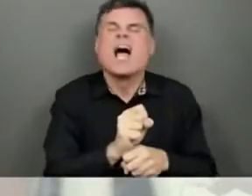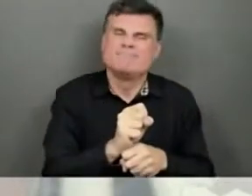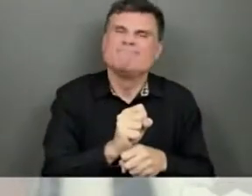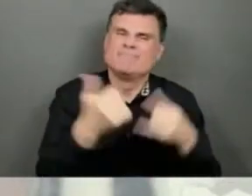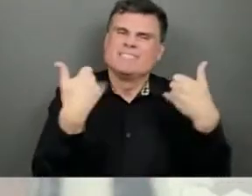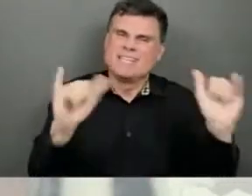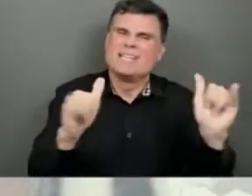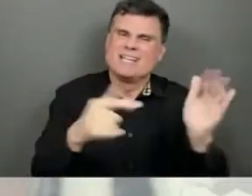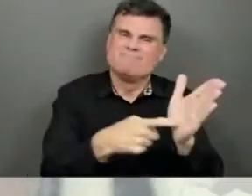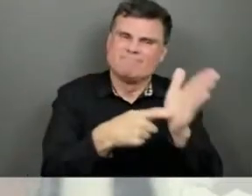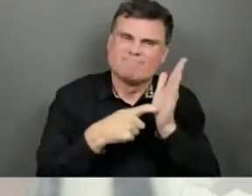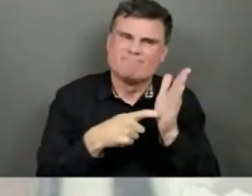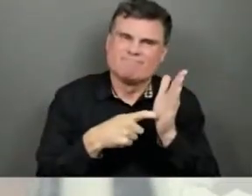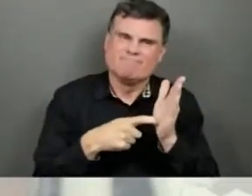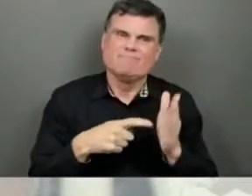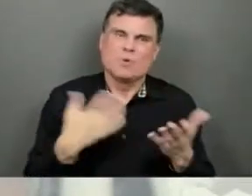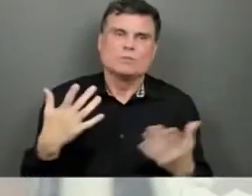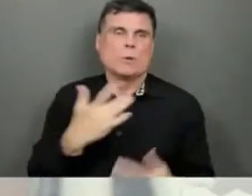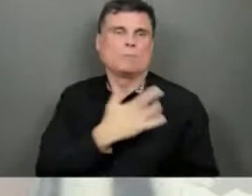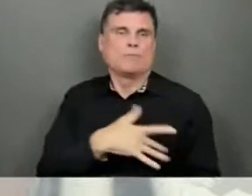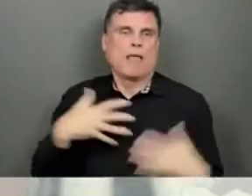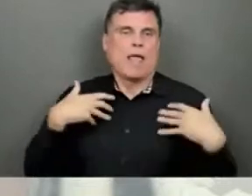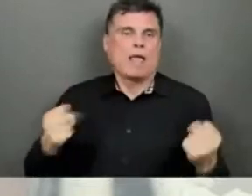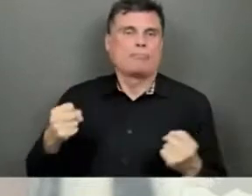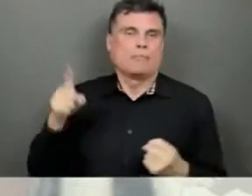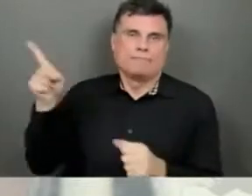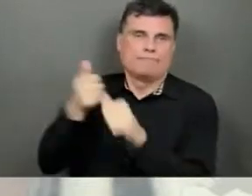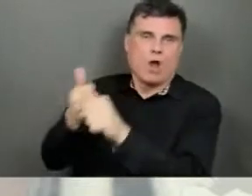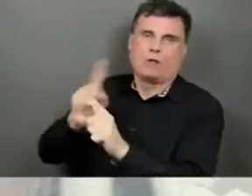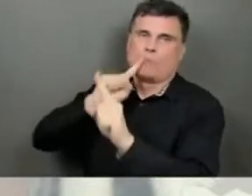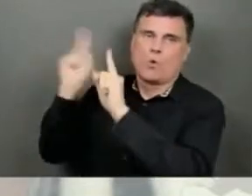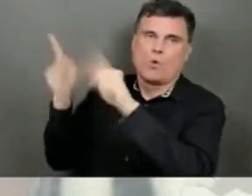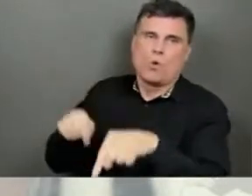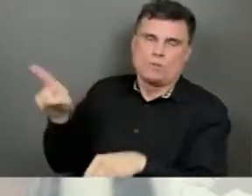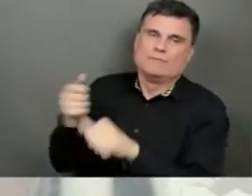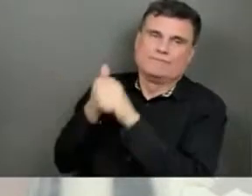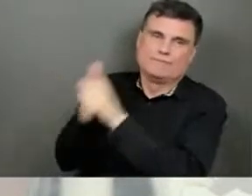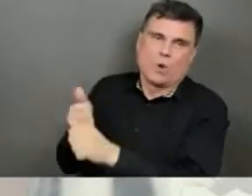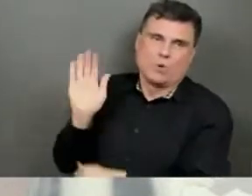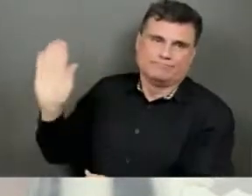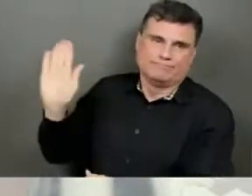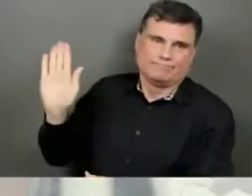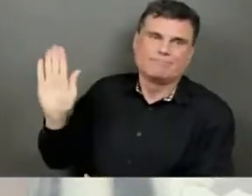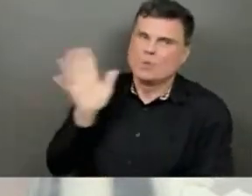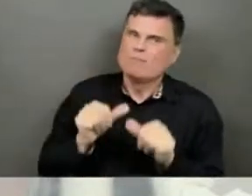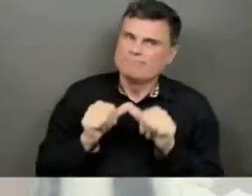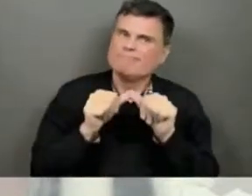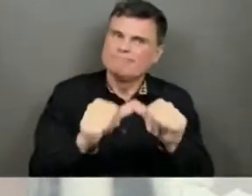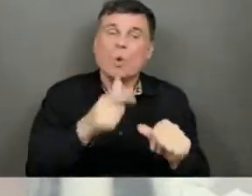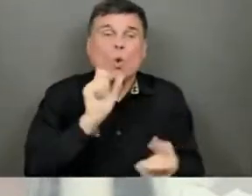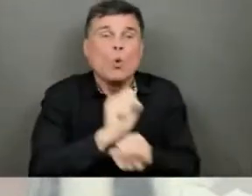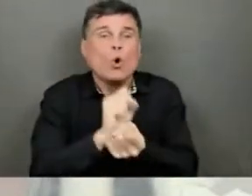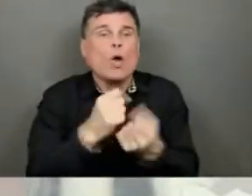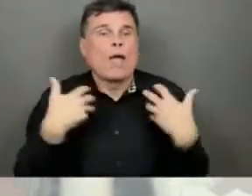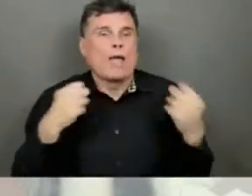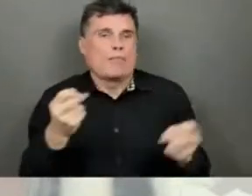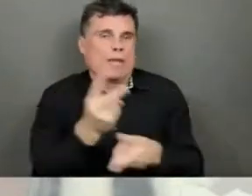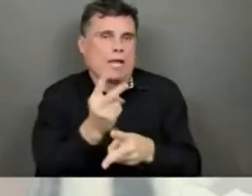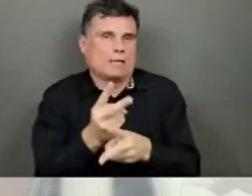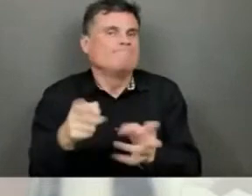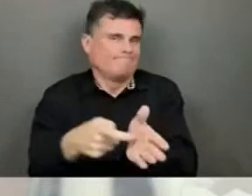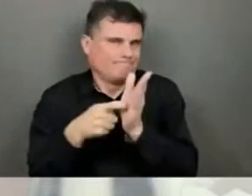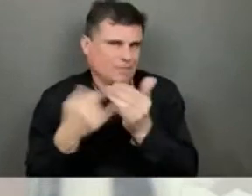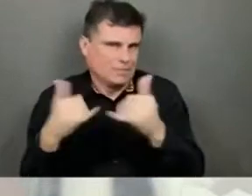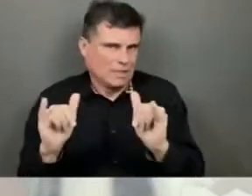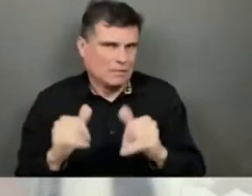It continues, and it will continue. It reflects the fundamental need to protect the most vulnerable people,